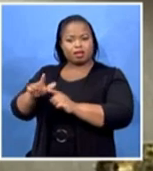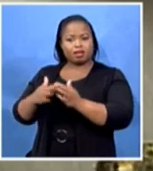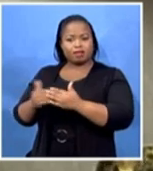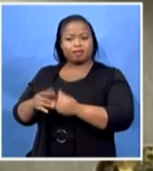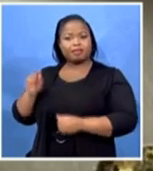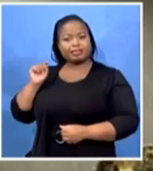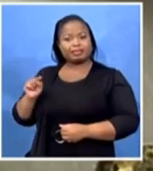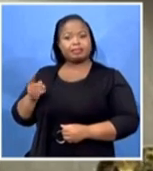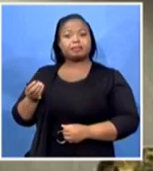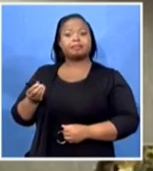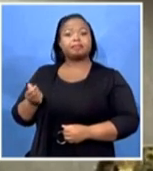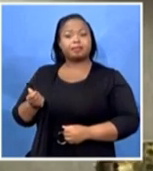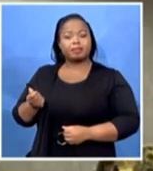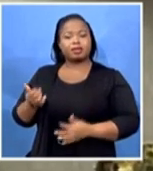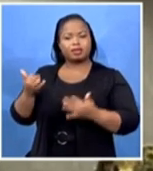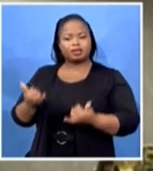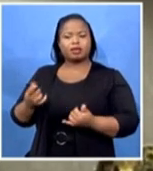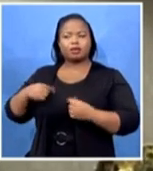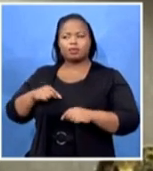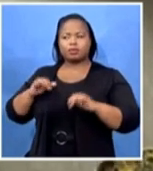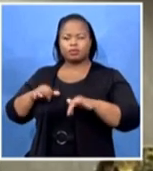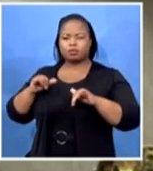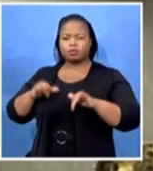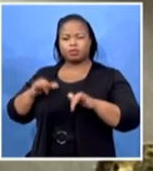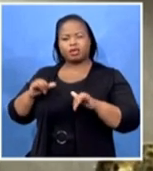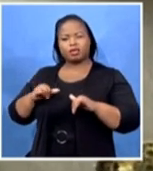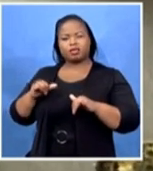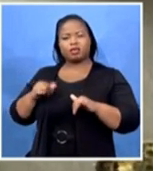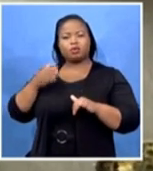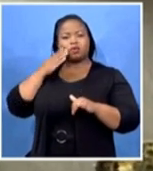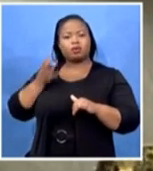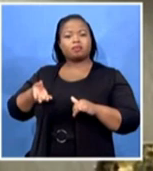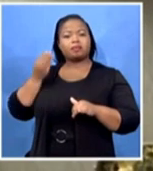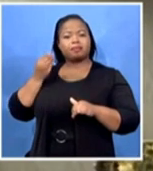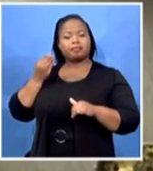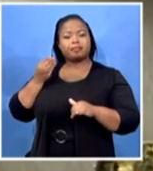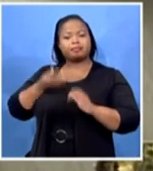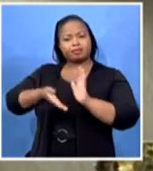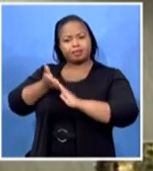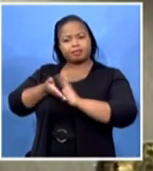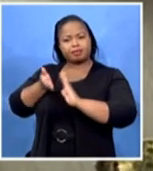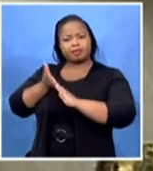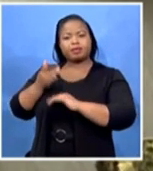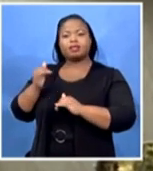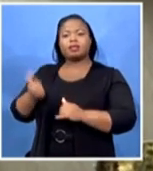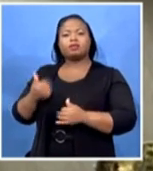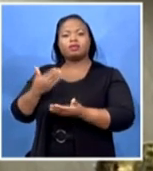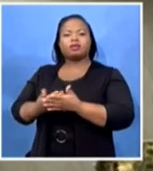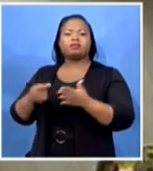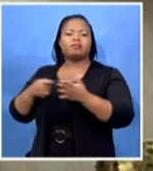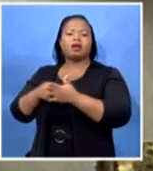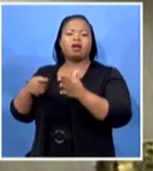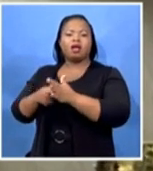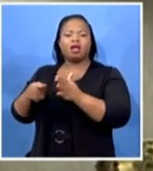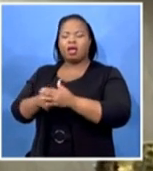waiting until we get the vouchers and go and buy the necessities that we need during this